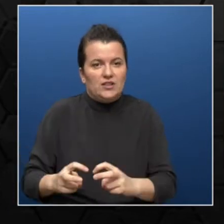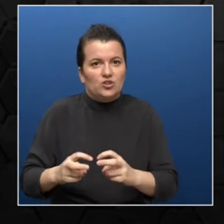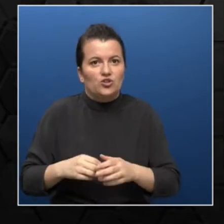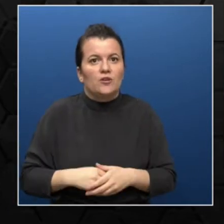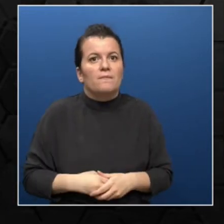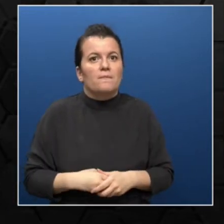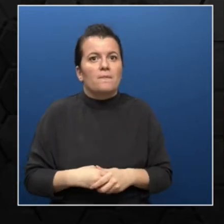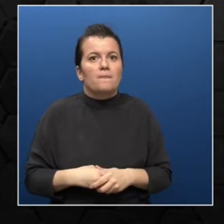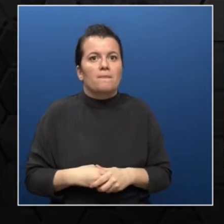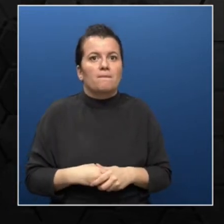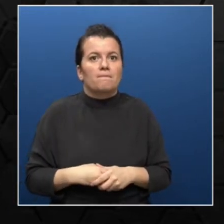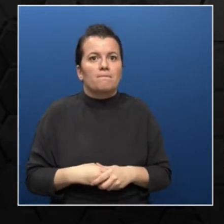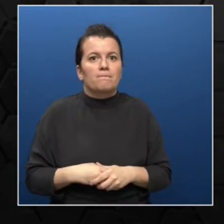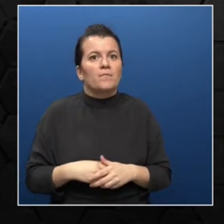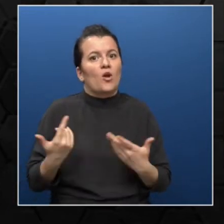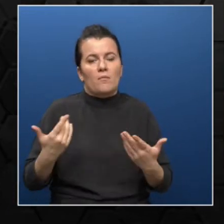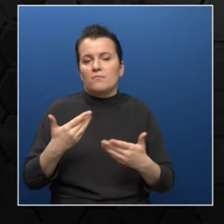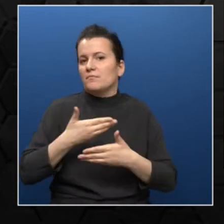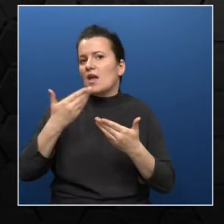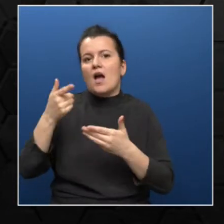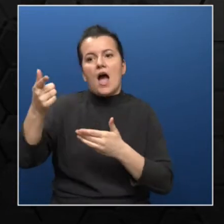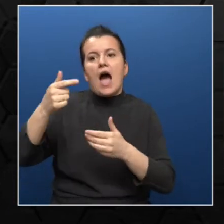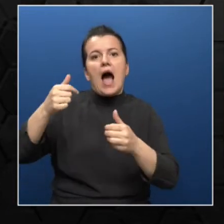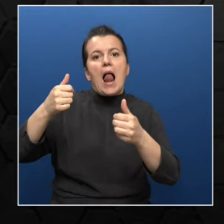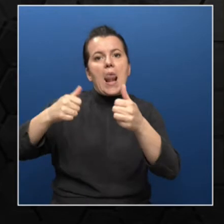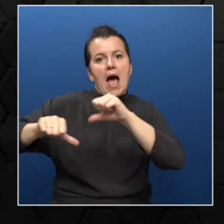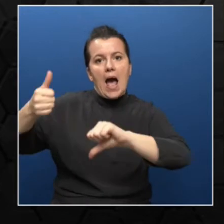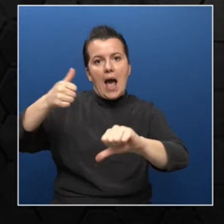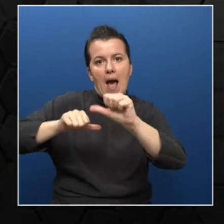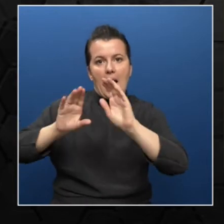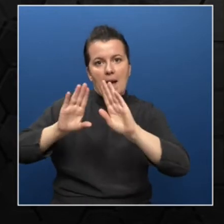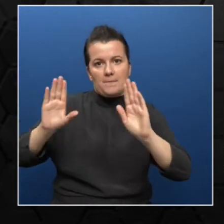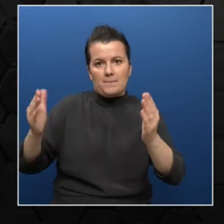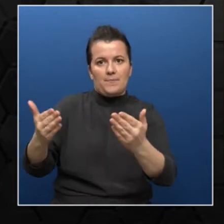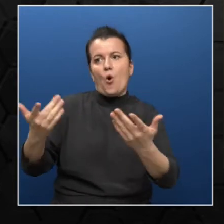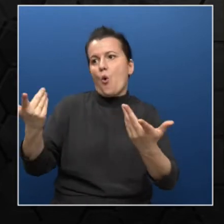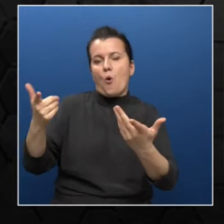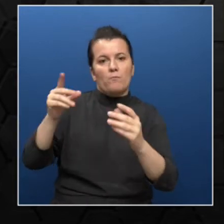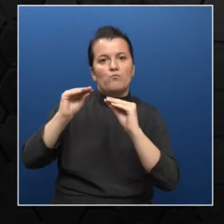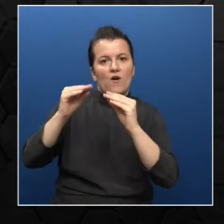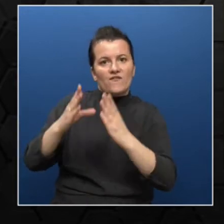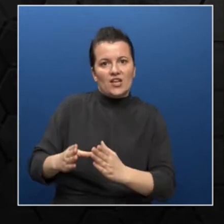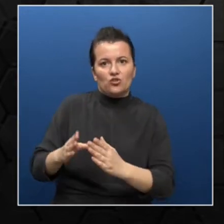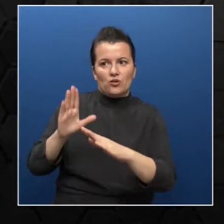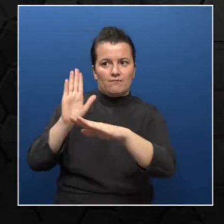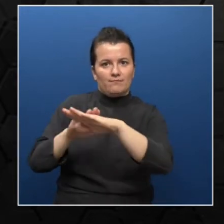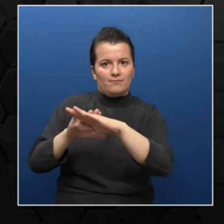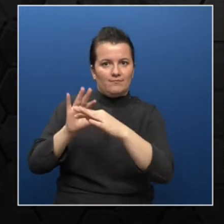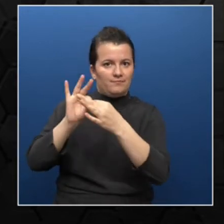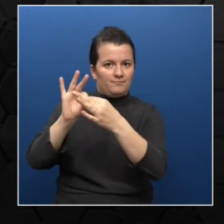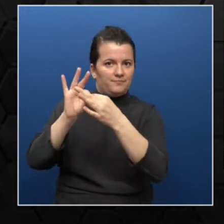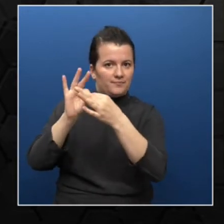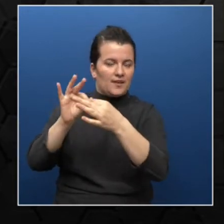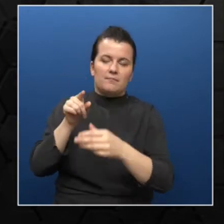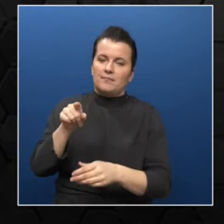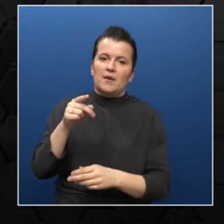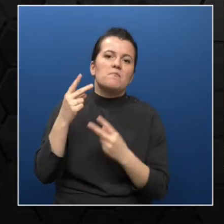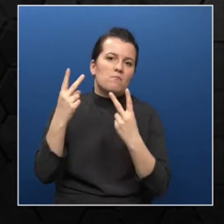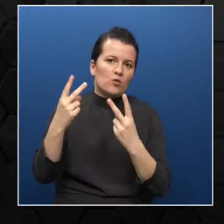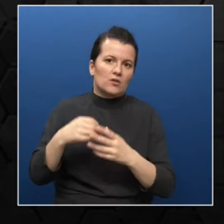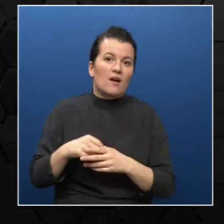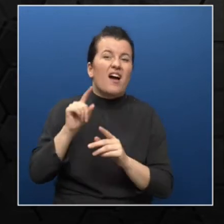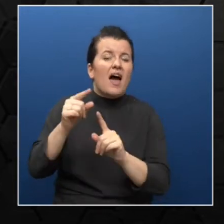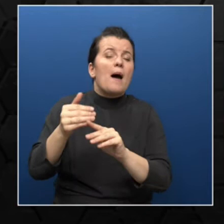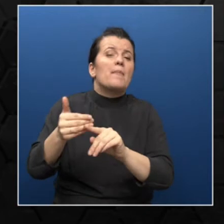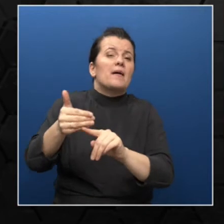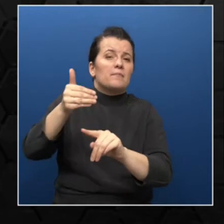is approaching a professor or a lab. But I think there is something which is more important before that, which is understanding what really you